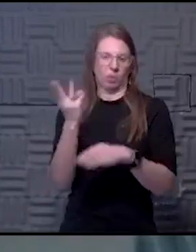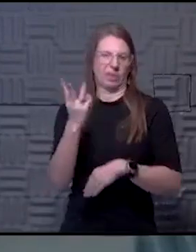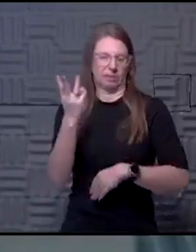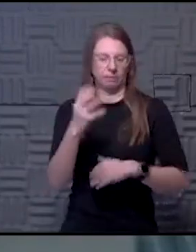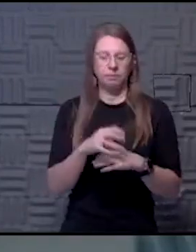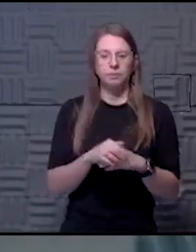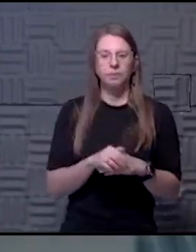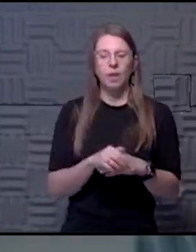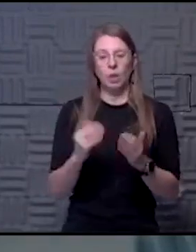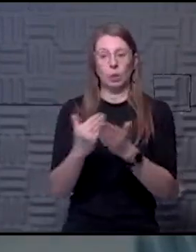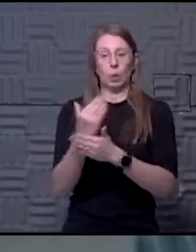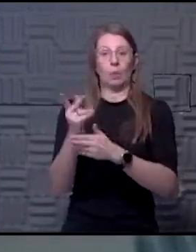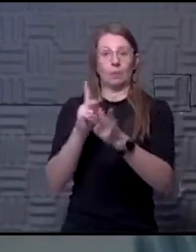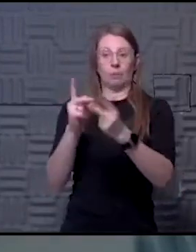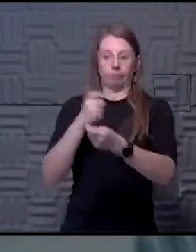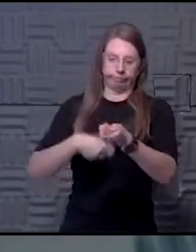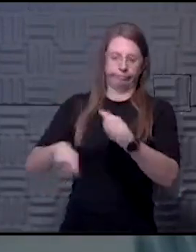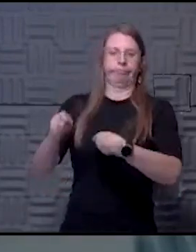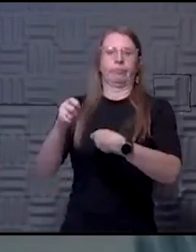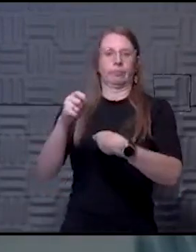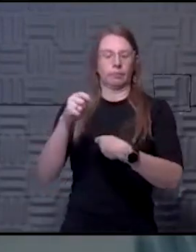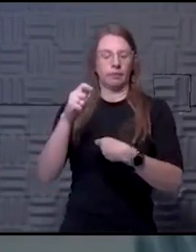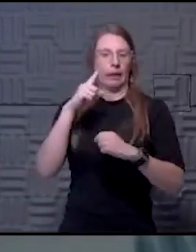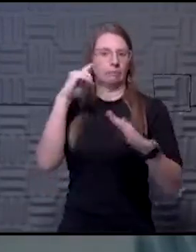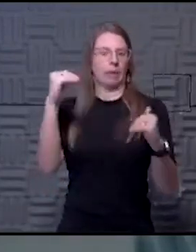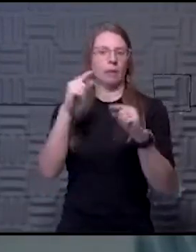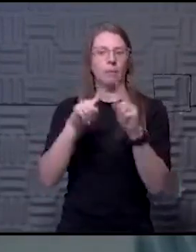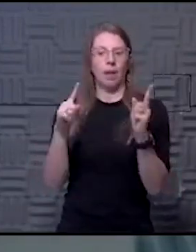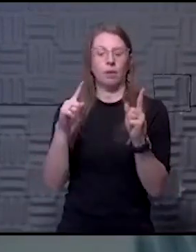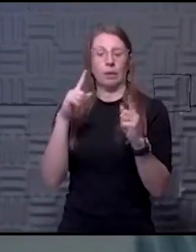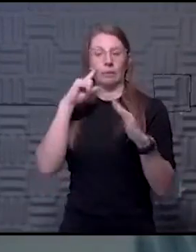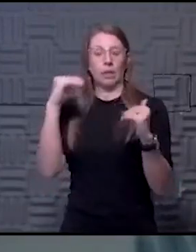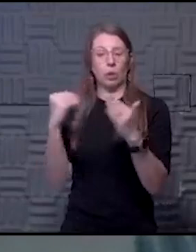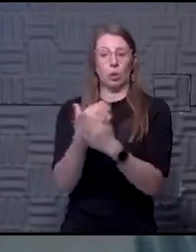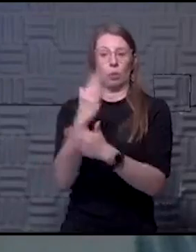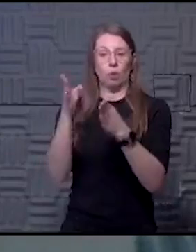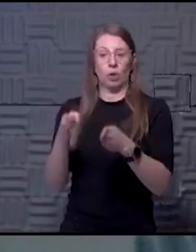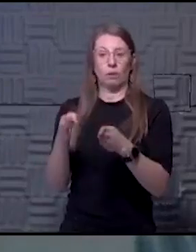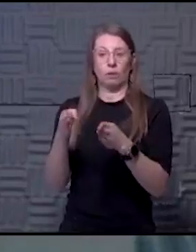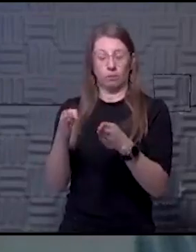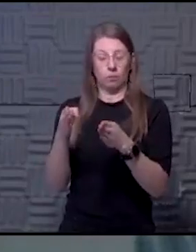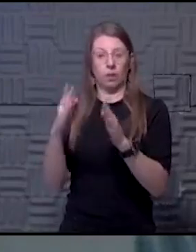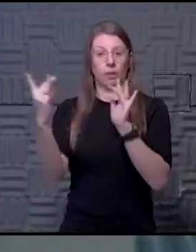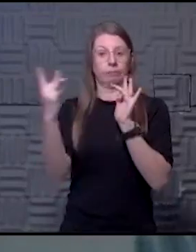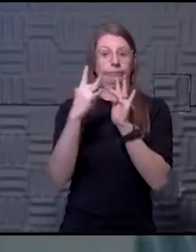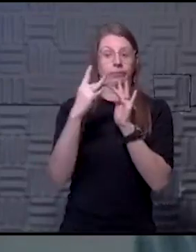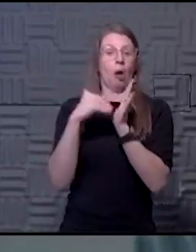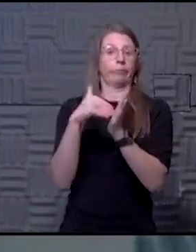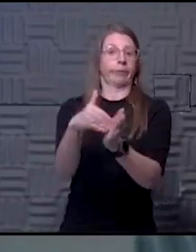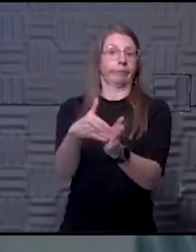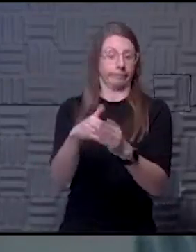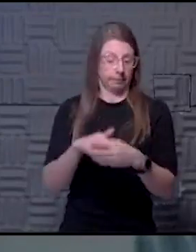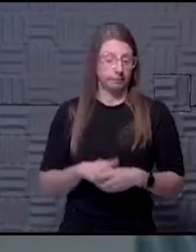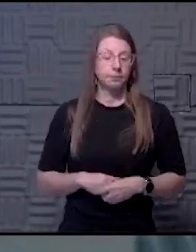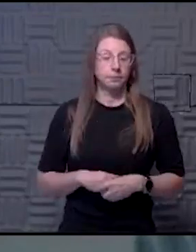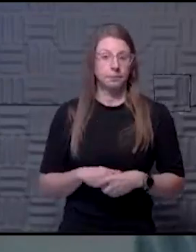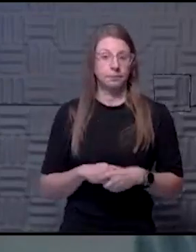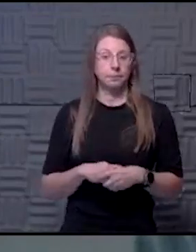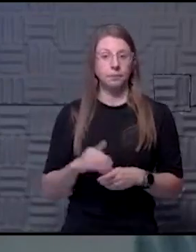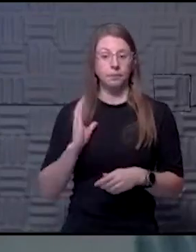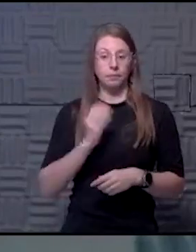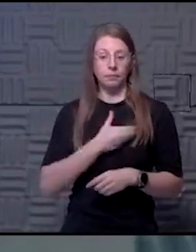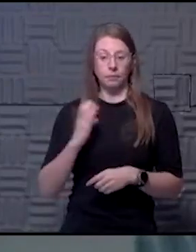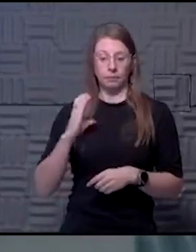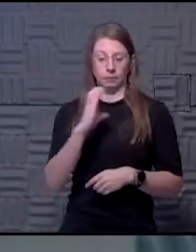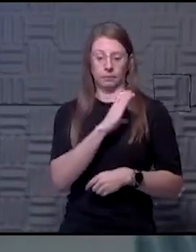personnel. However, we do expect that new personnel to reach out to us fairly regularly. Our congressional